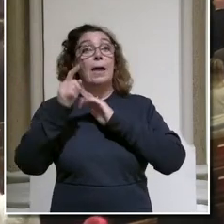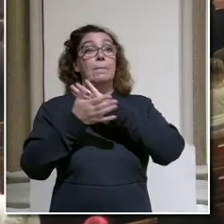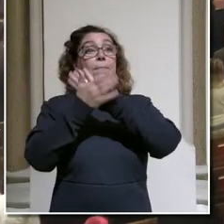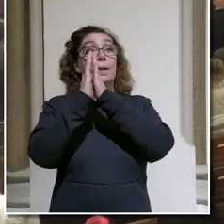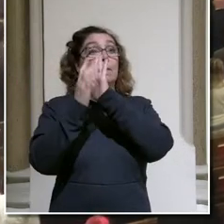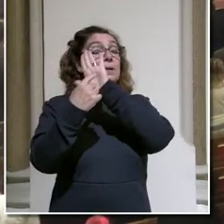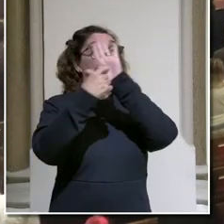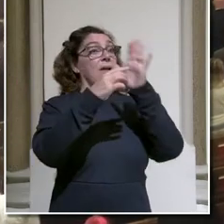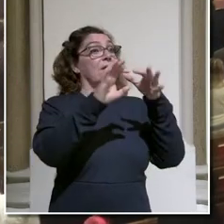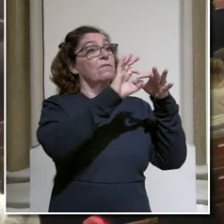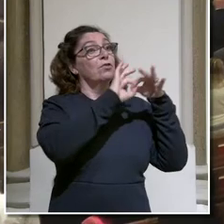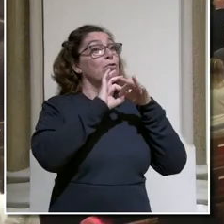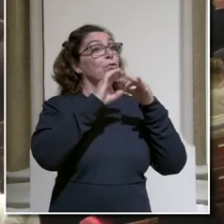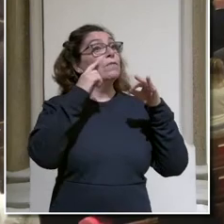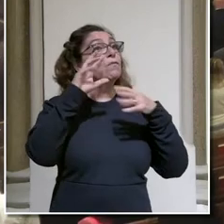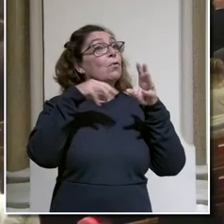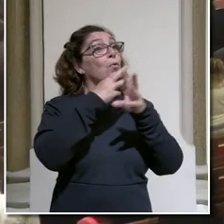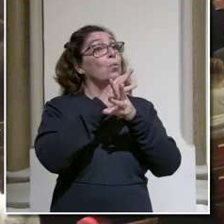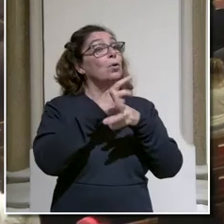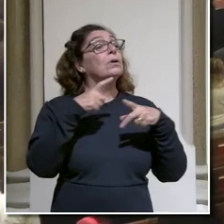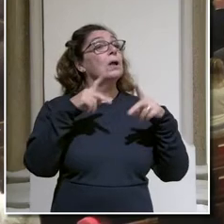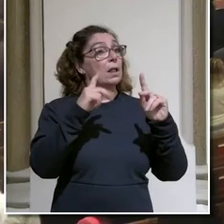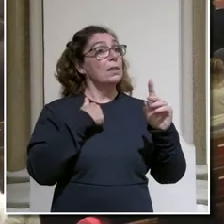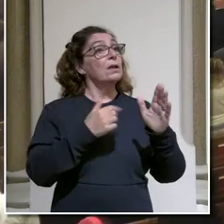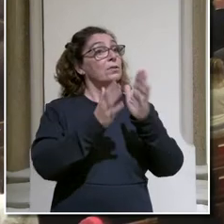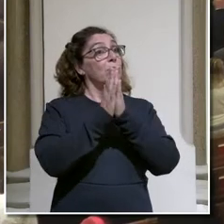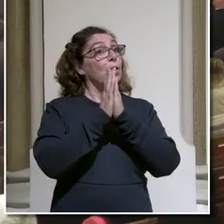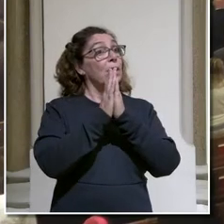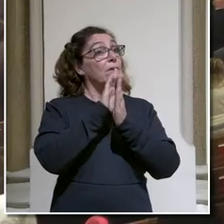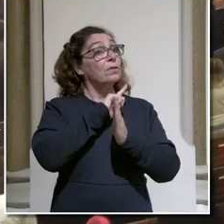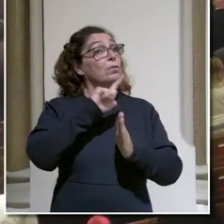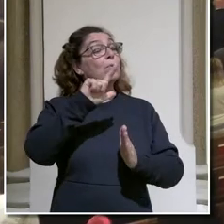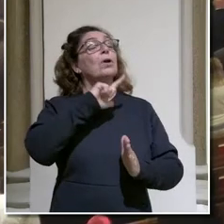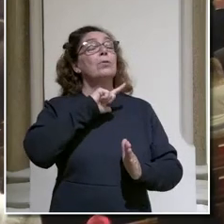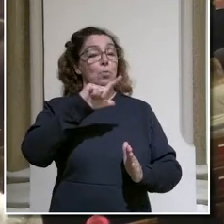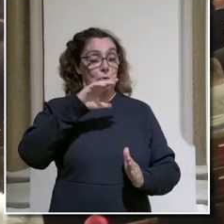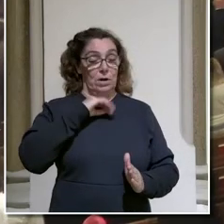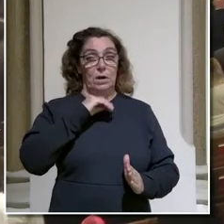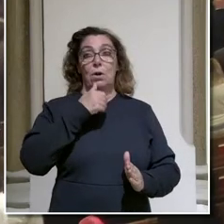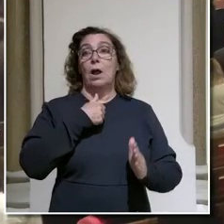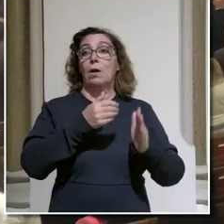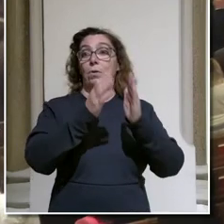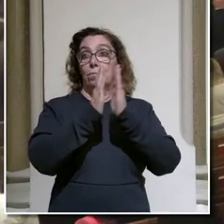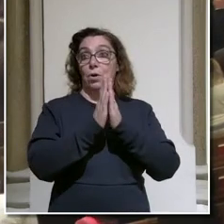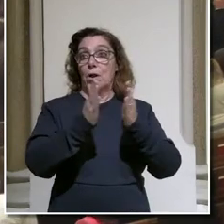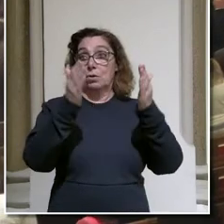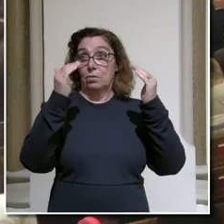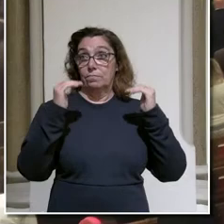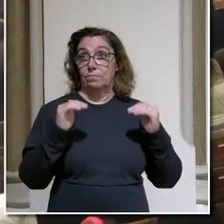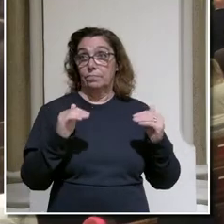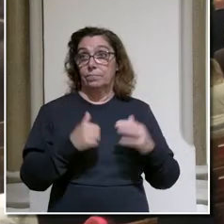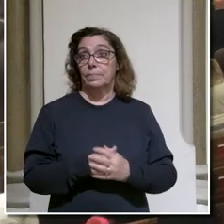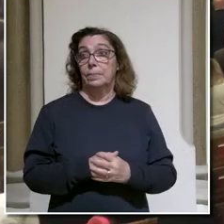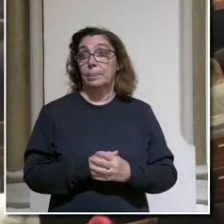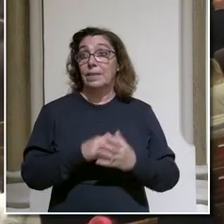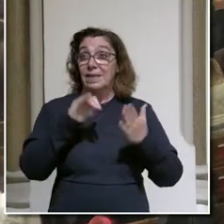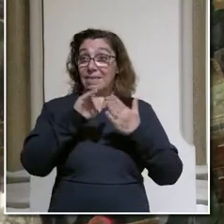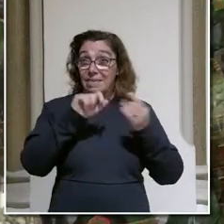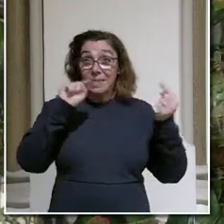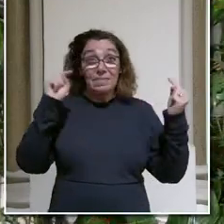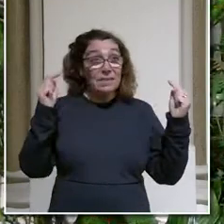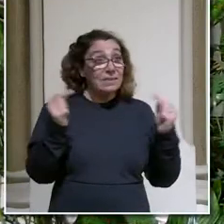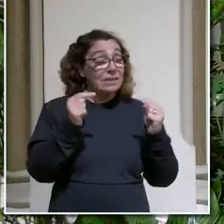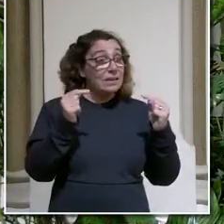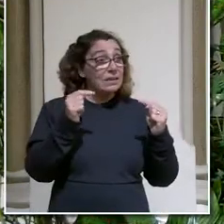unity for the world. Let us pray to the Lord. Lord, hear our prayer. That the sins of